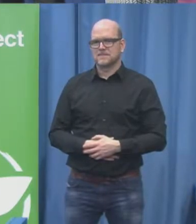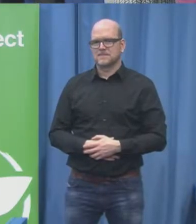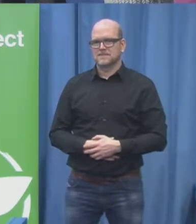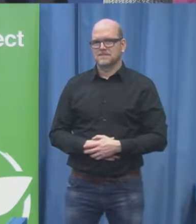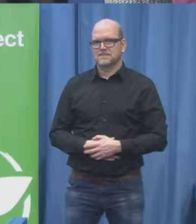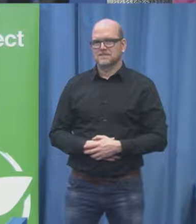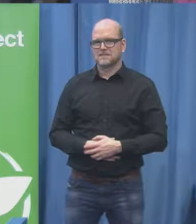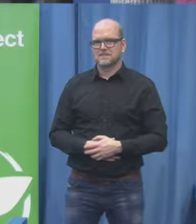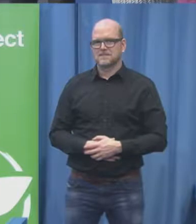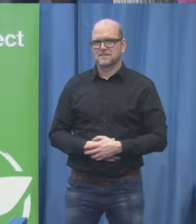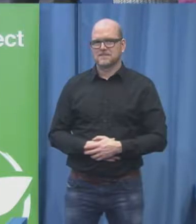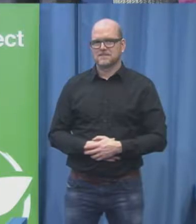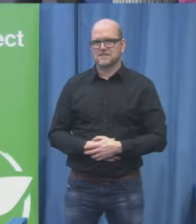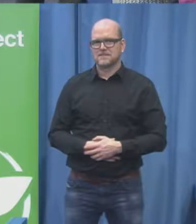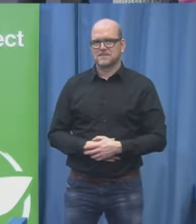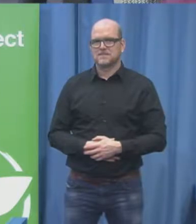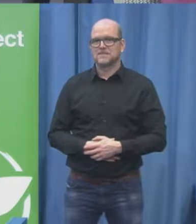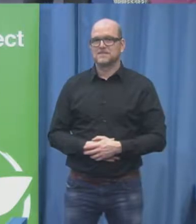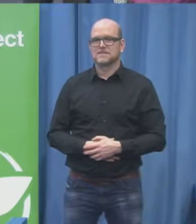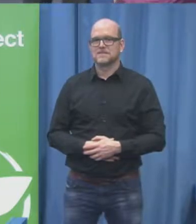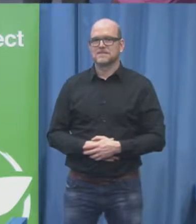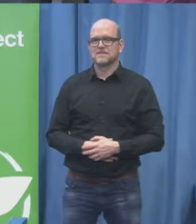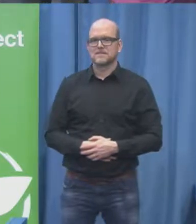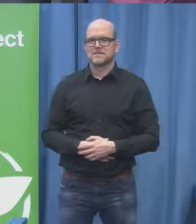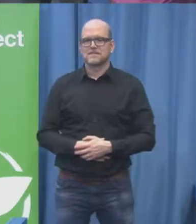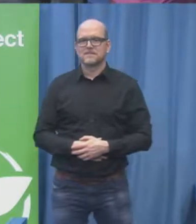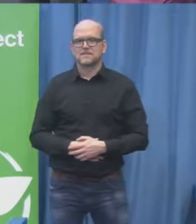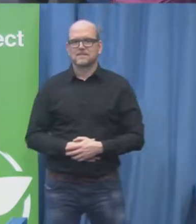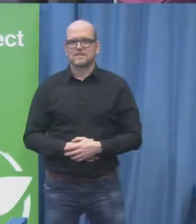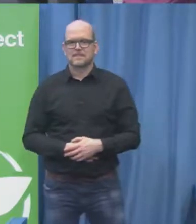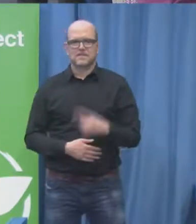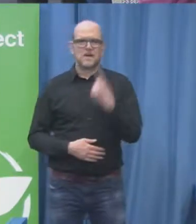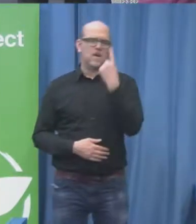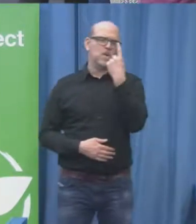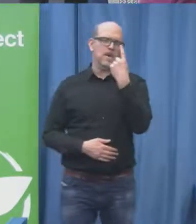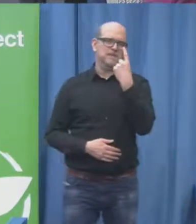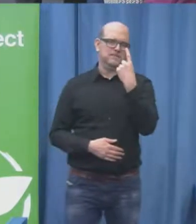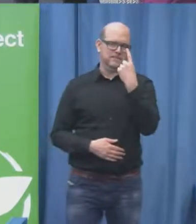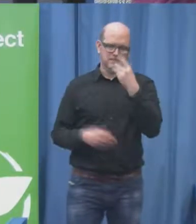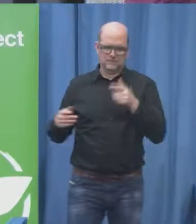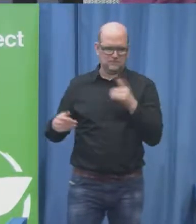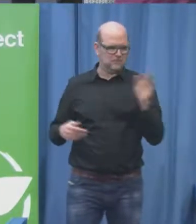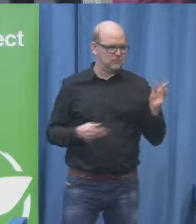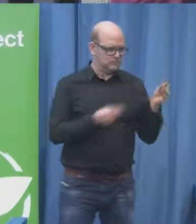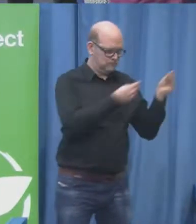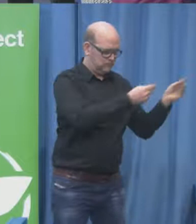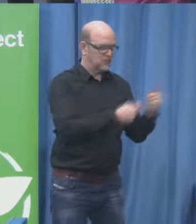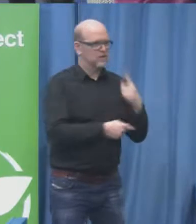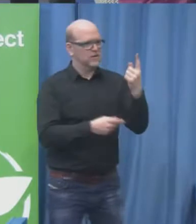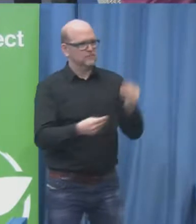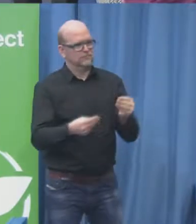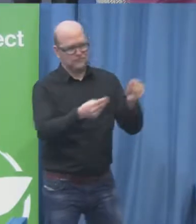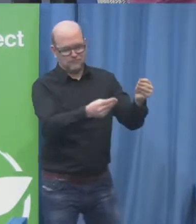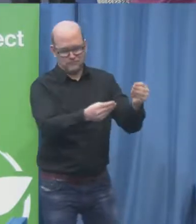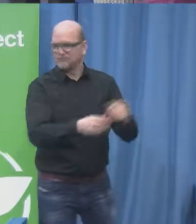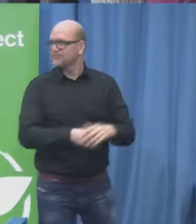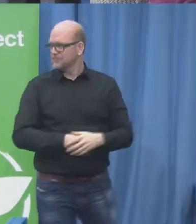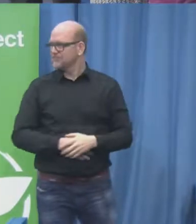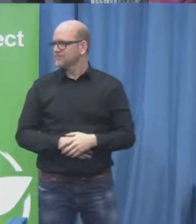of you receives one. Okay? Wonderful. Thank you Thank so you. much. We just take a nice picture. Mm-hmm. That's so